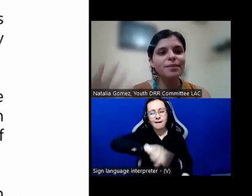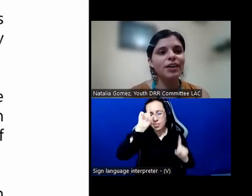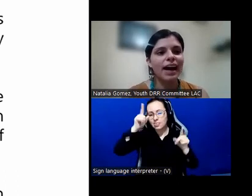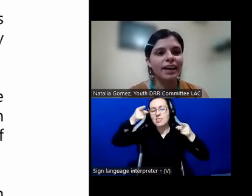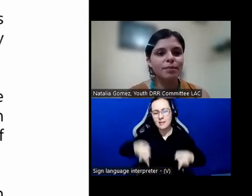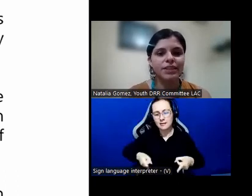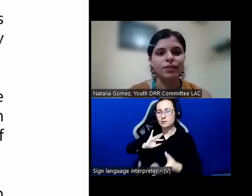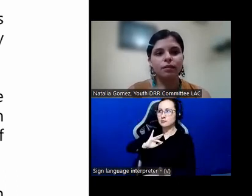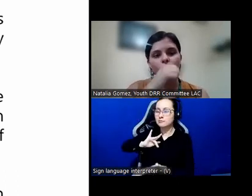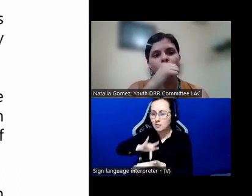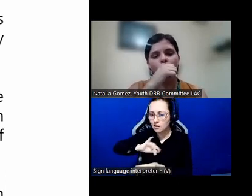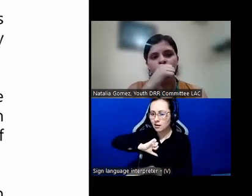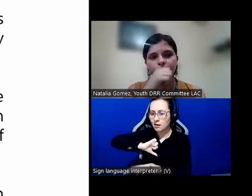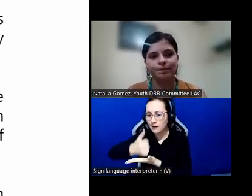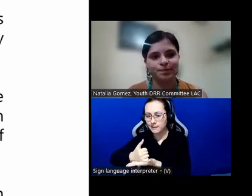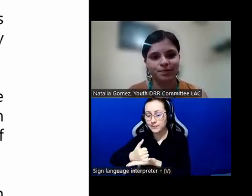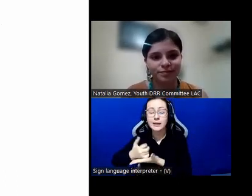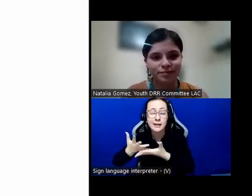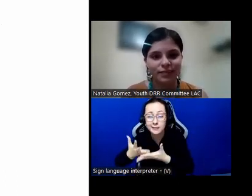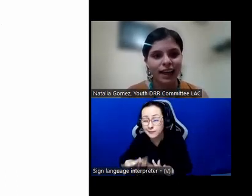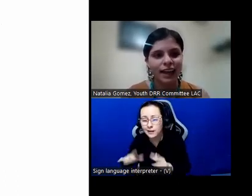making. And finally,